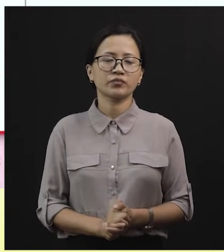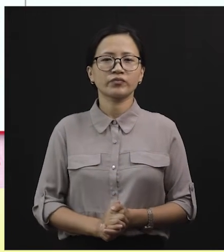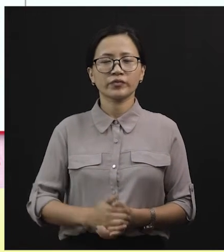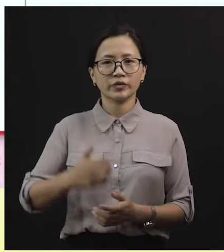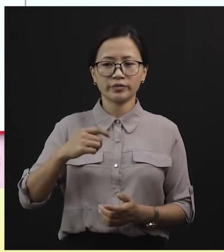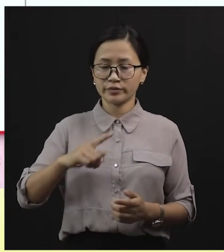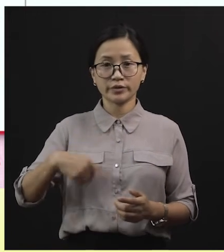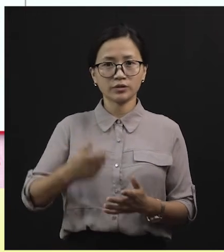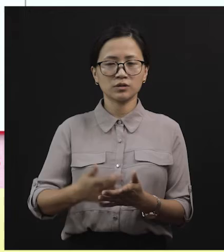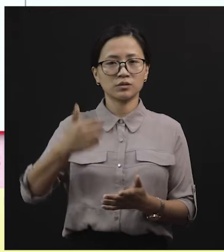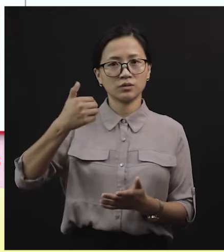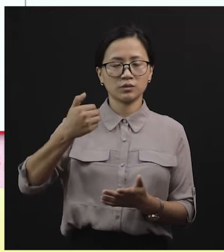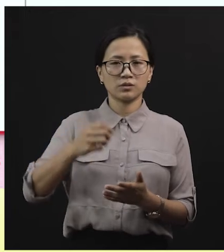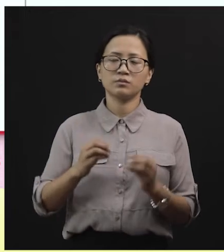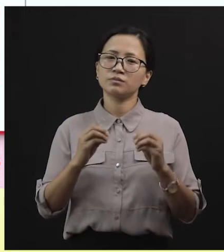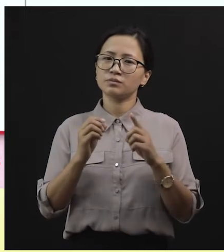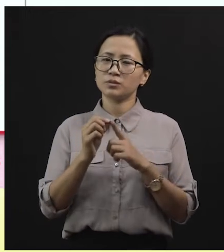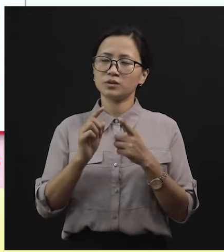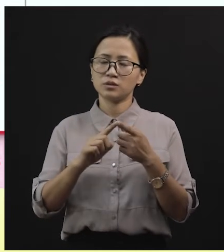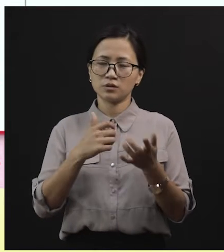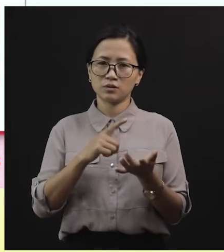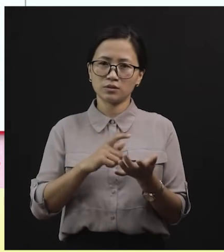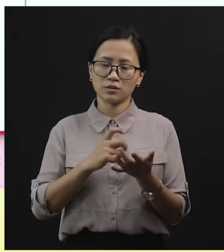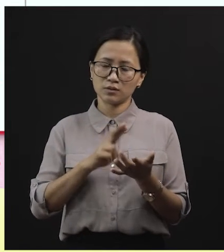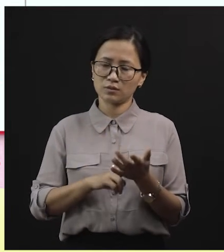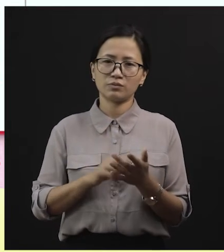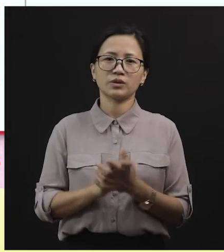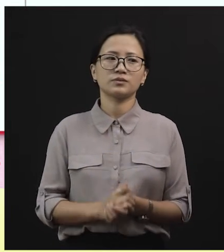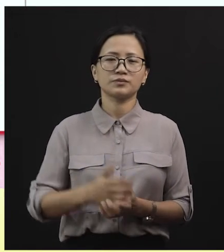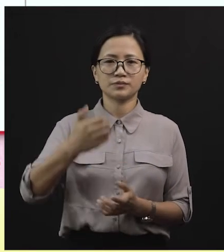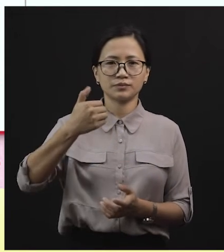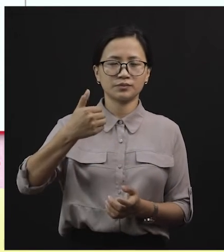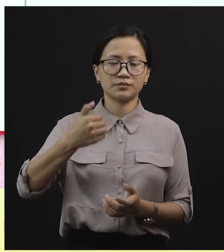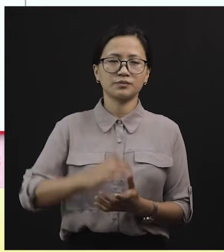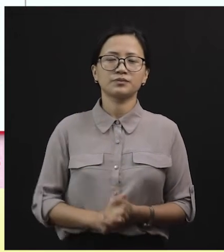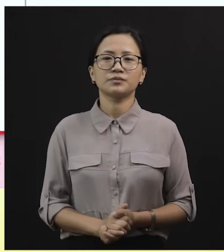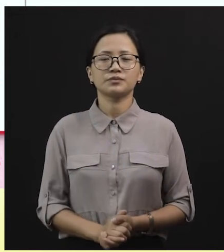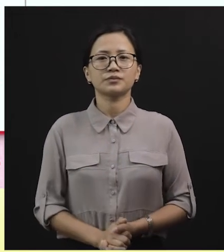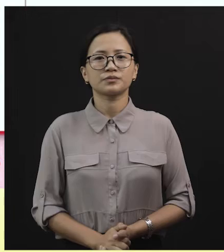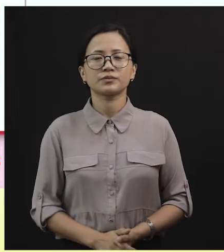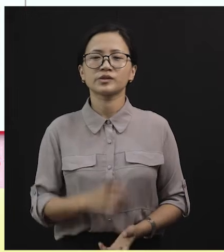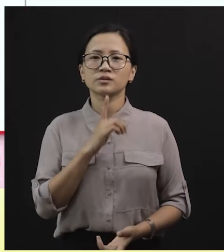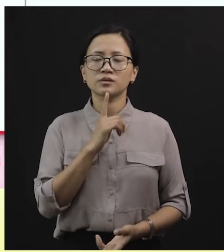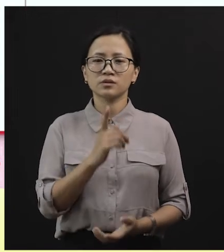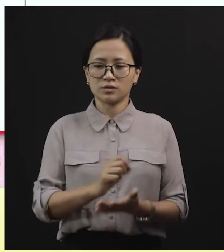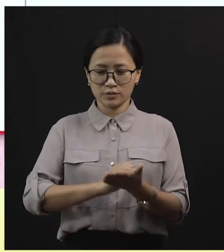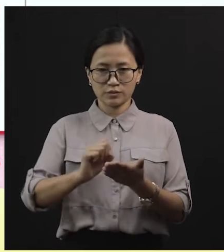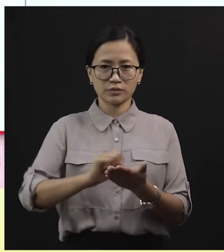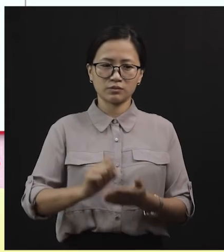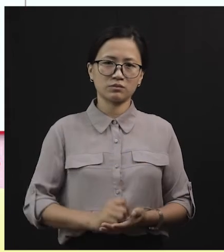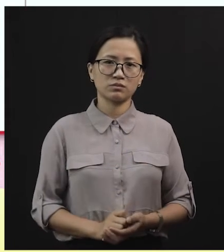pen. P-E-N, pen. Can you just keep the pen and tell it to write